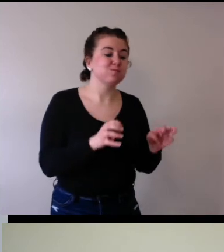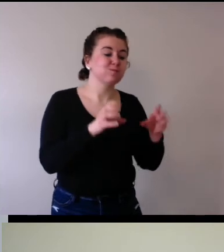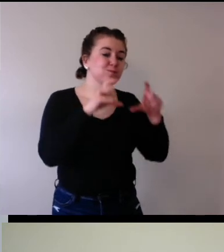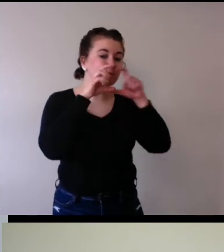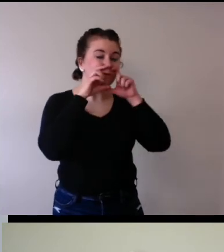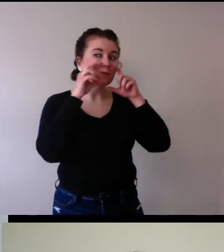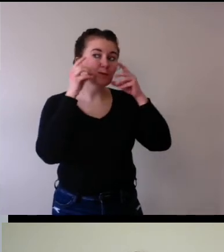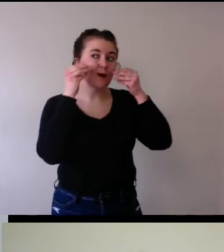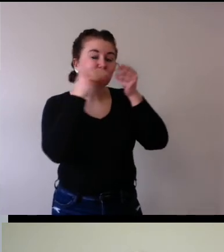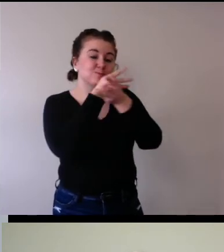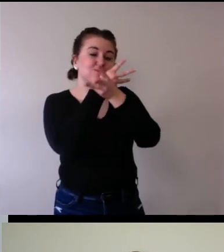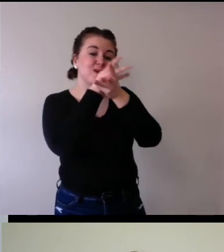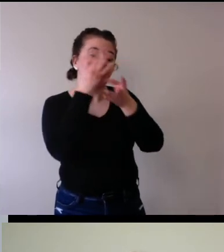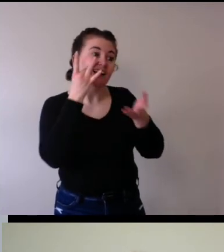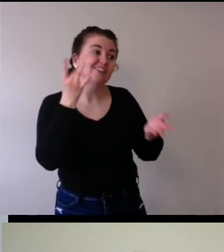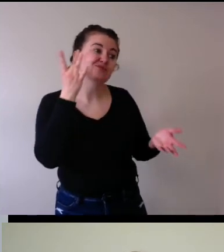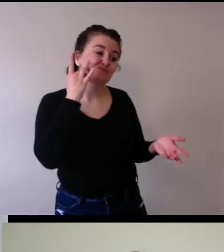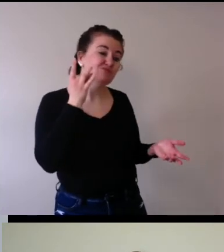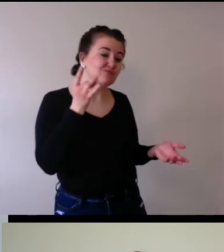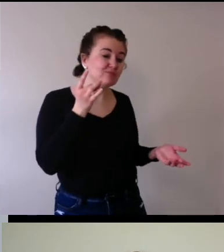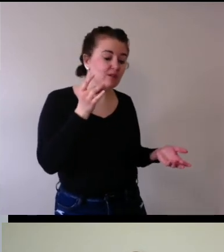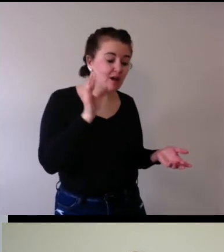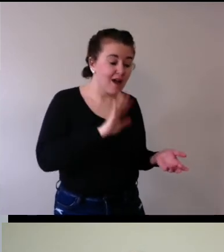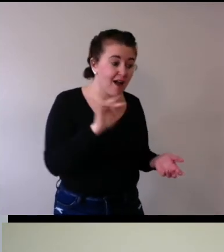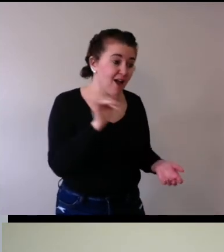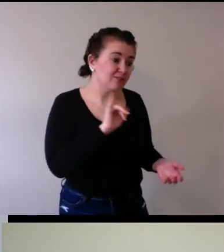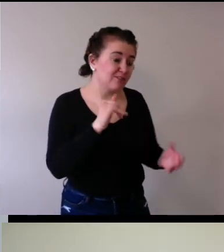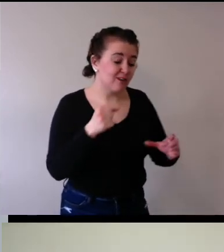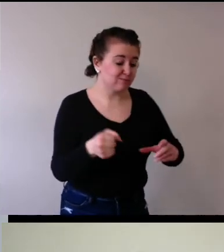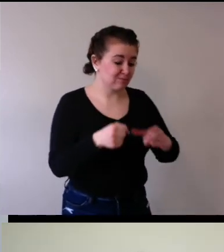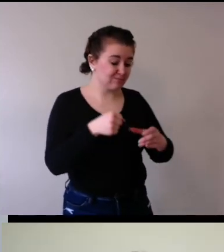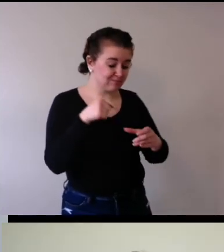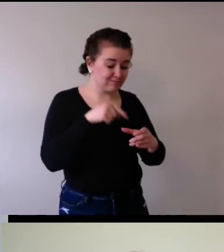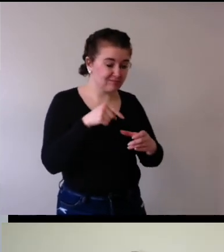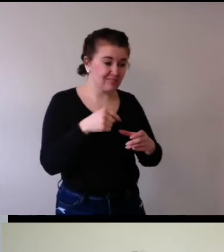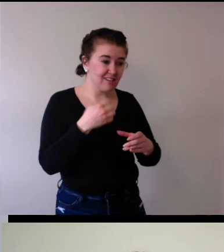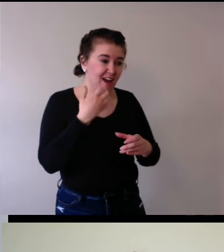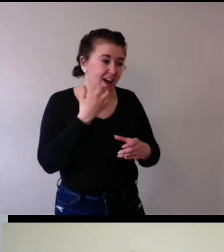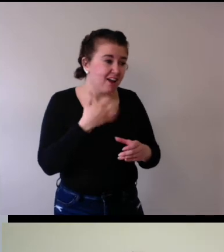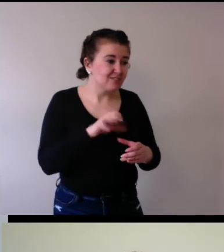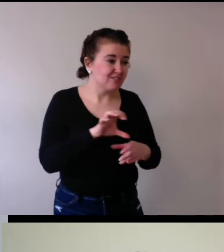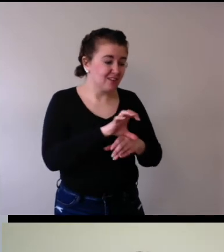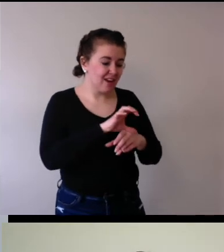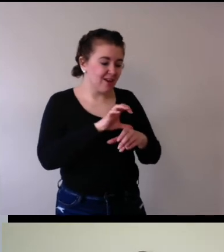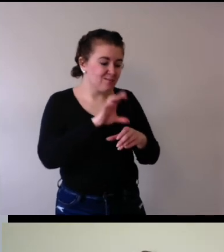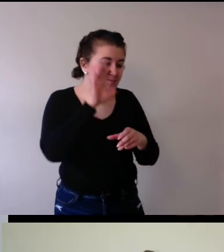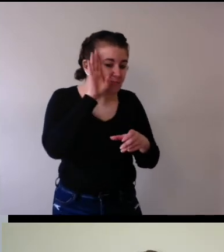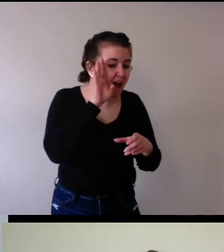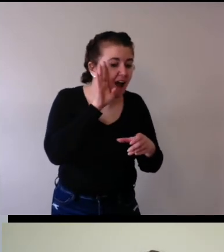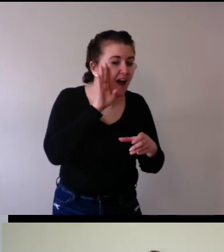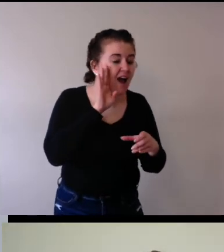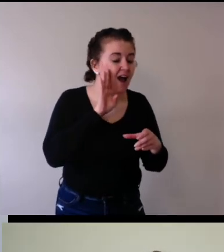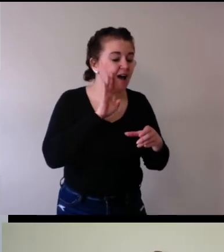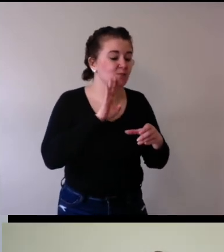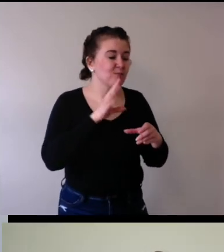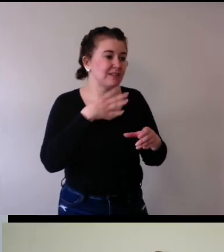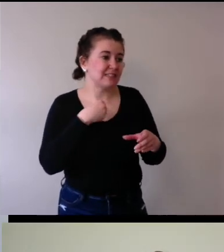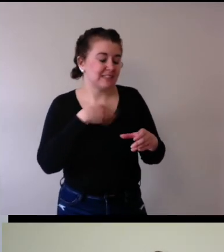And so is the brown, white, gray cocoa.